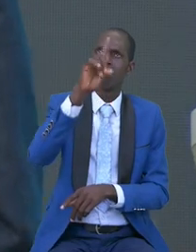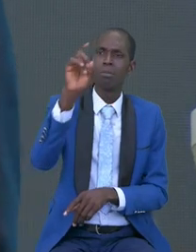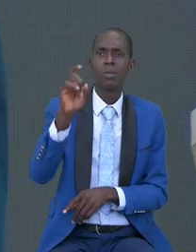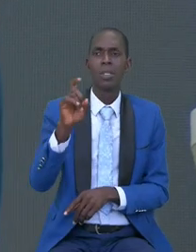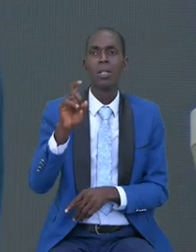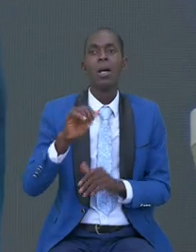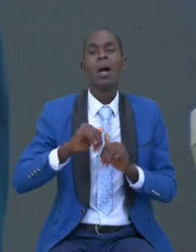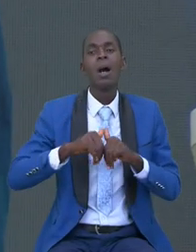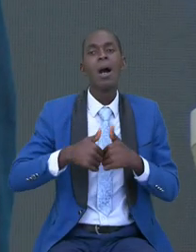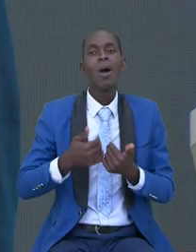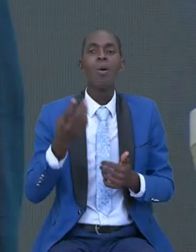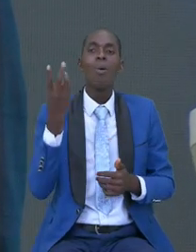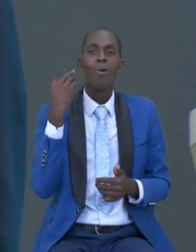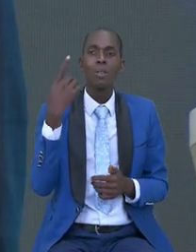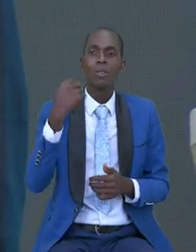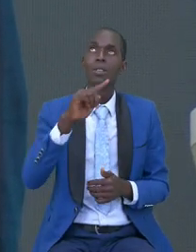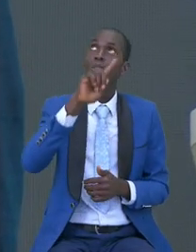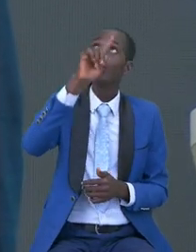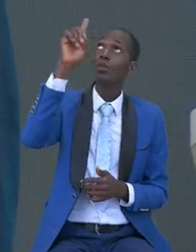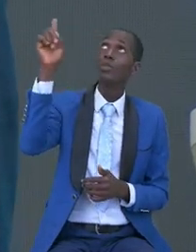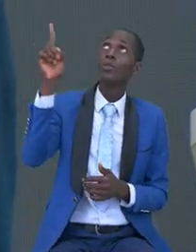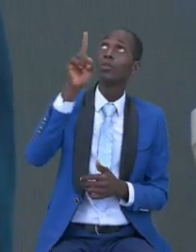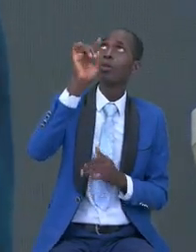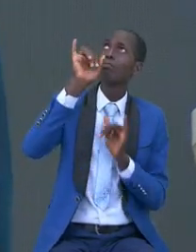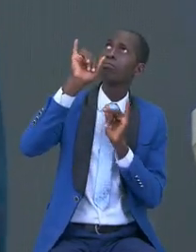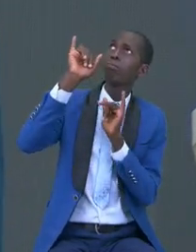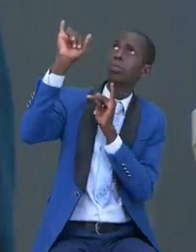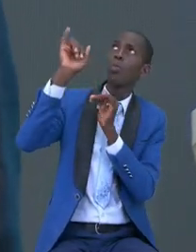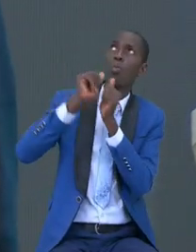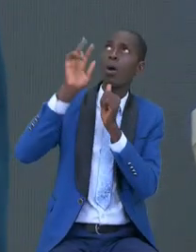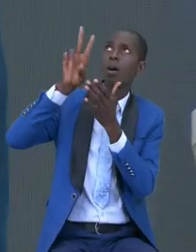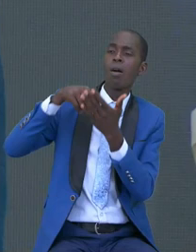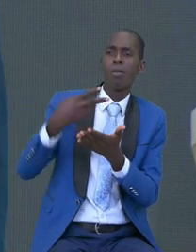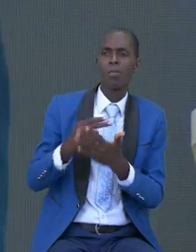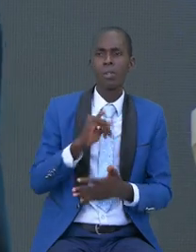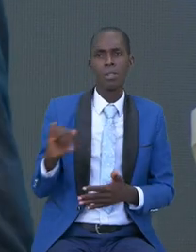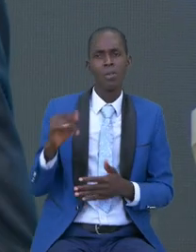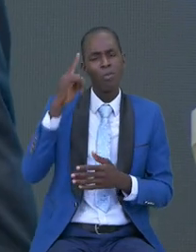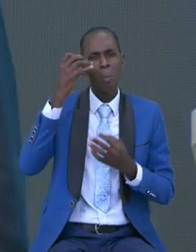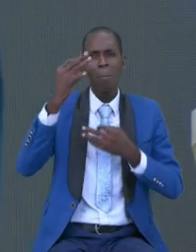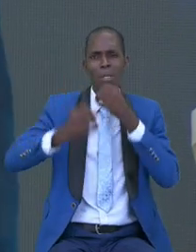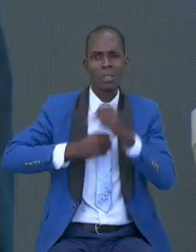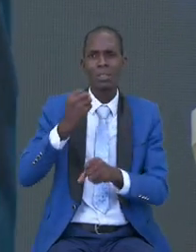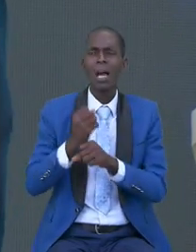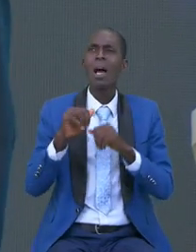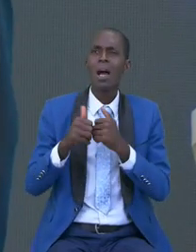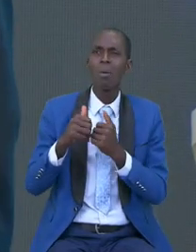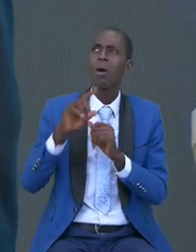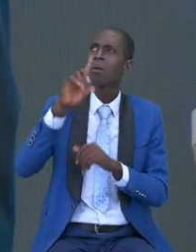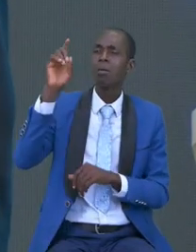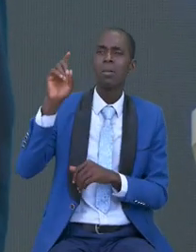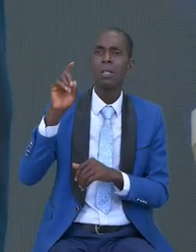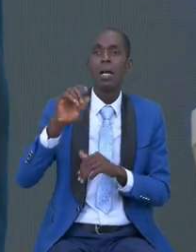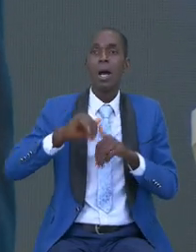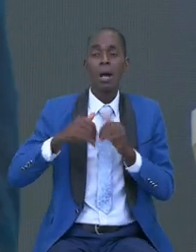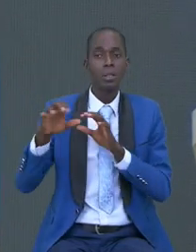the sun hanged there without falling for thousands of years? How? How did the moon